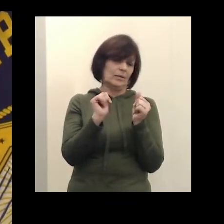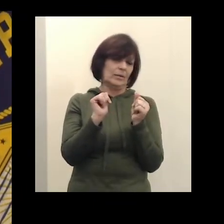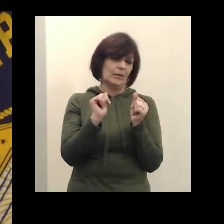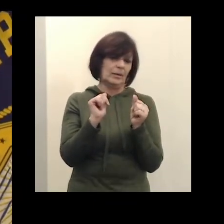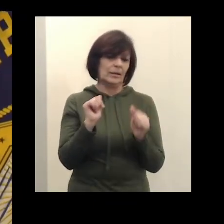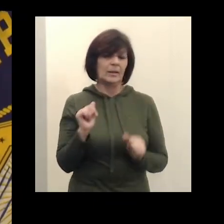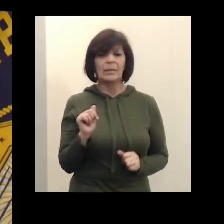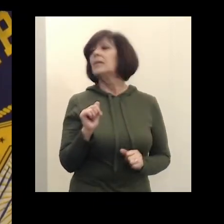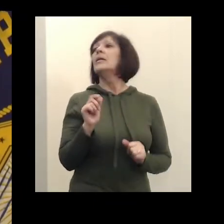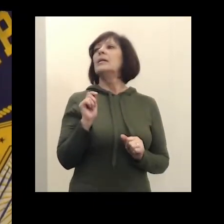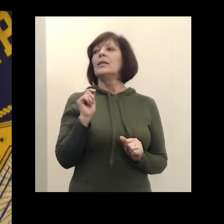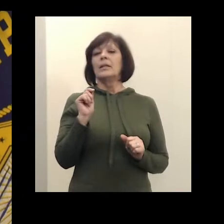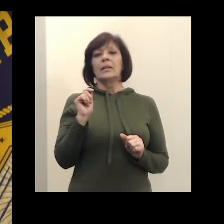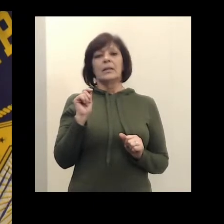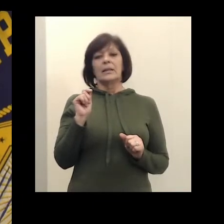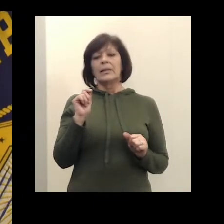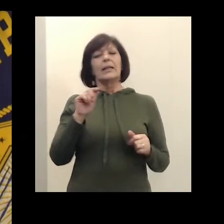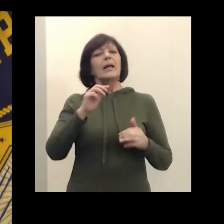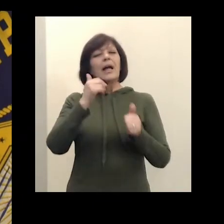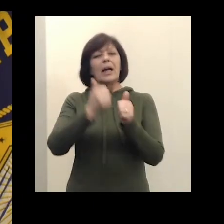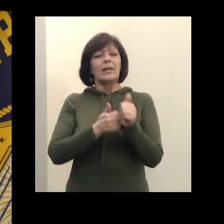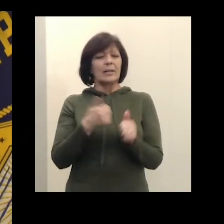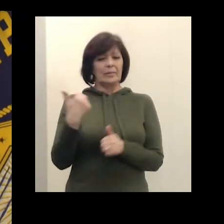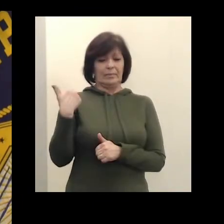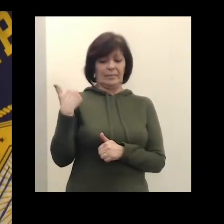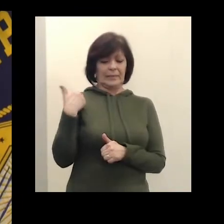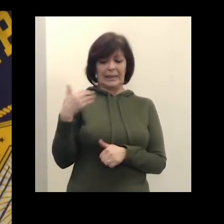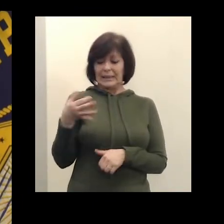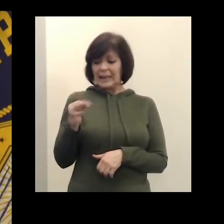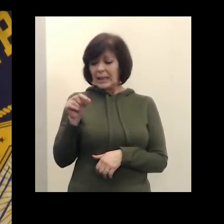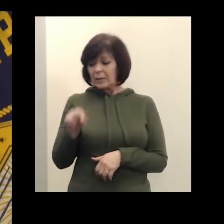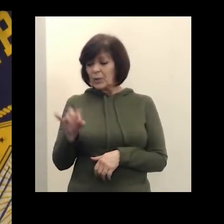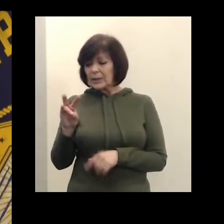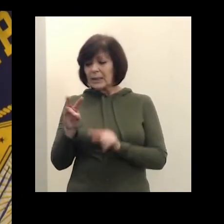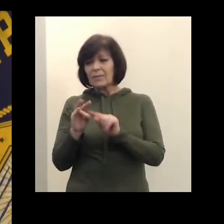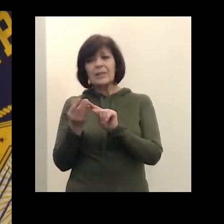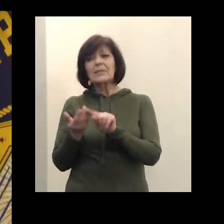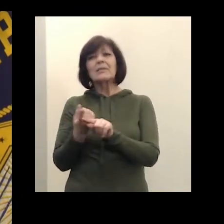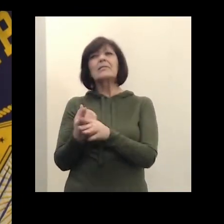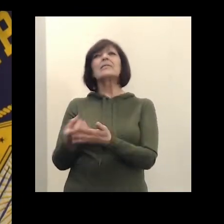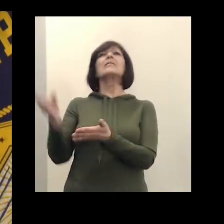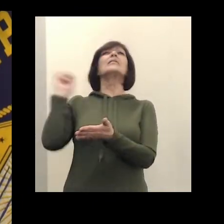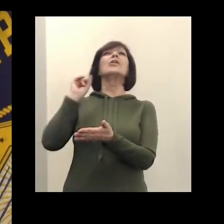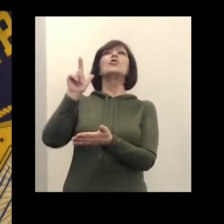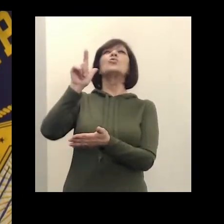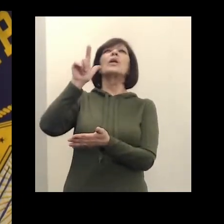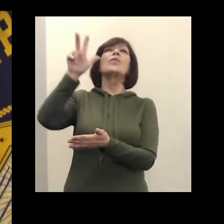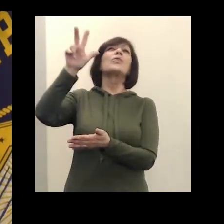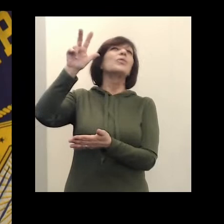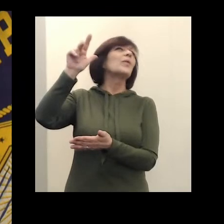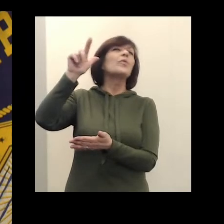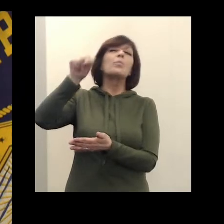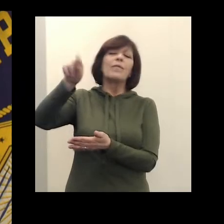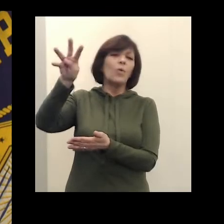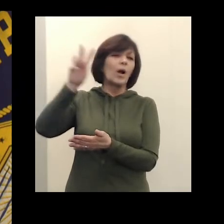the Sunday before. It was 19.7% on Saturday. It was 23.4%.